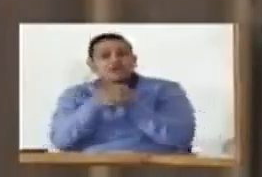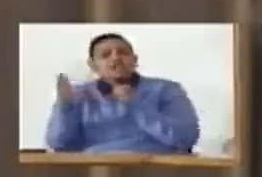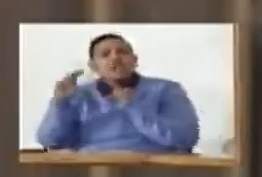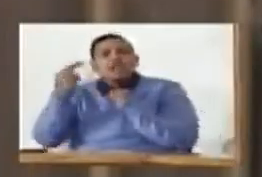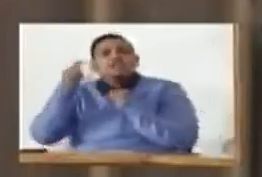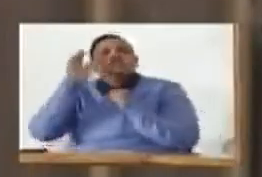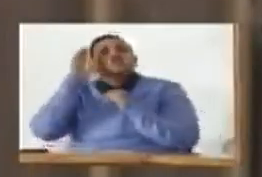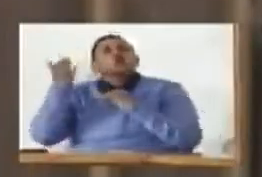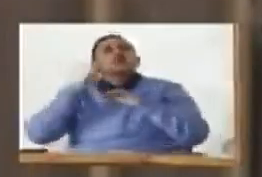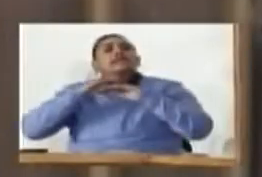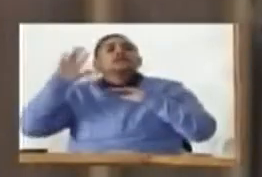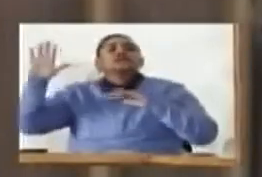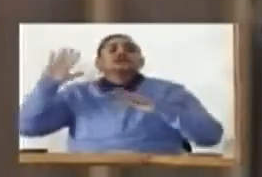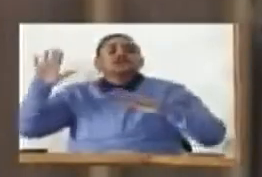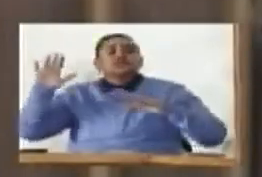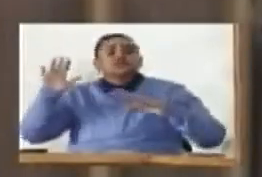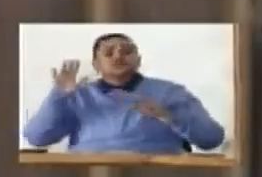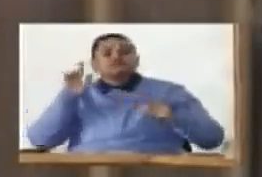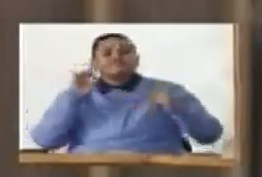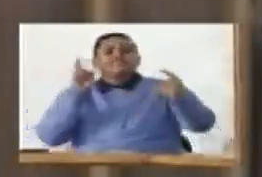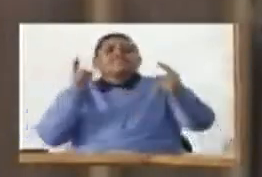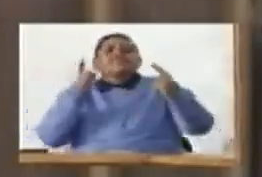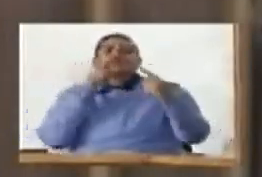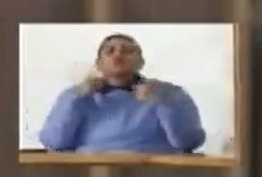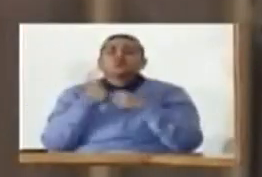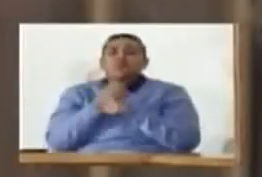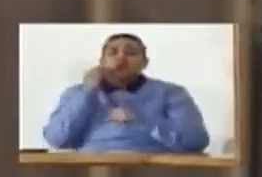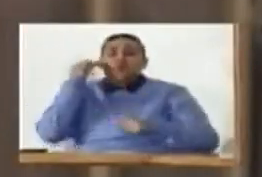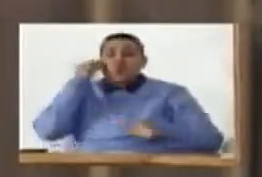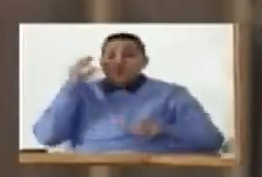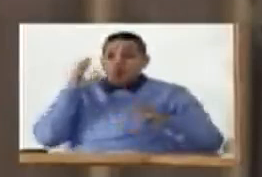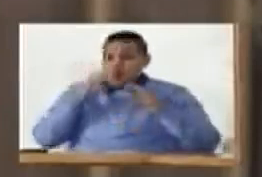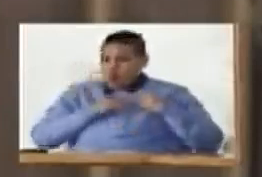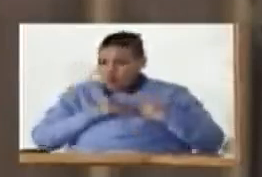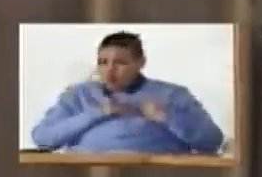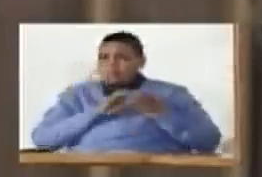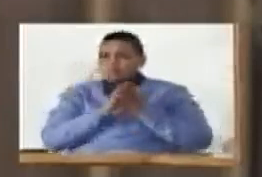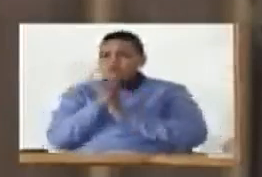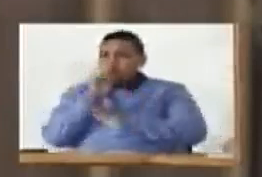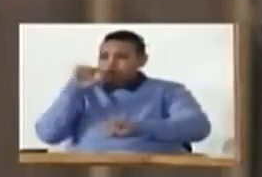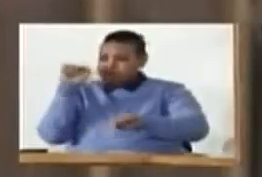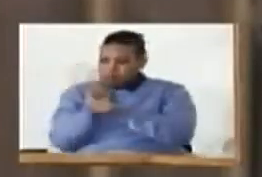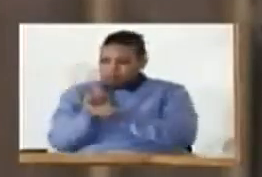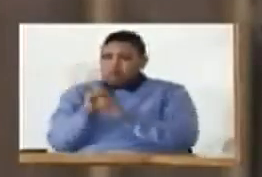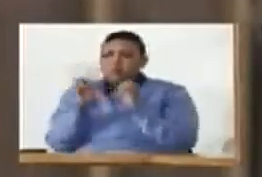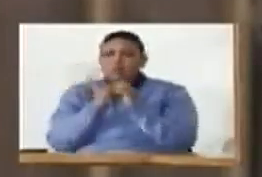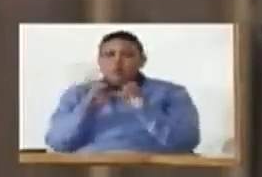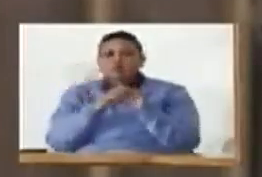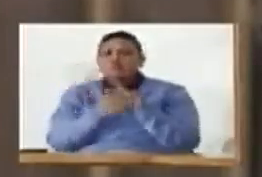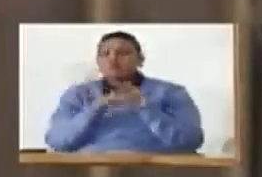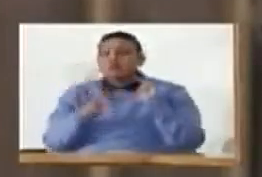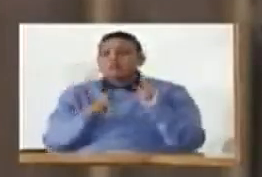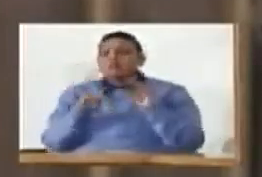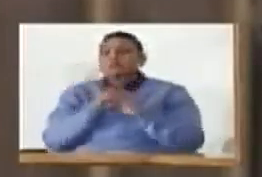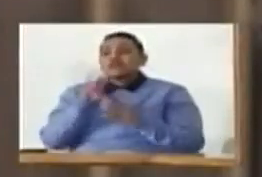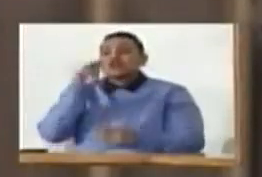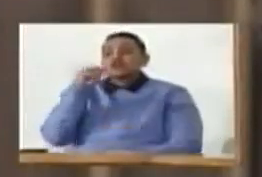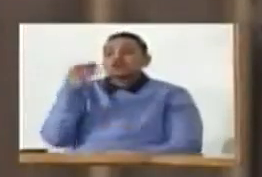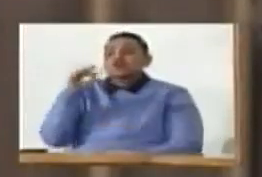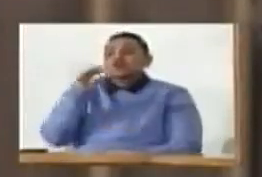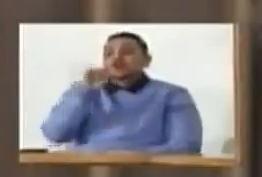be increasing its thrust to make home ownership a reality for more Jamaicans in